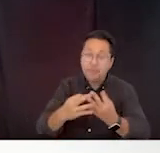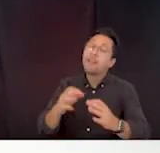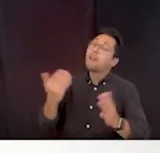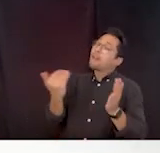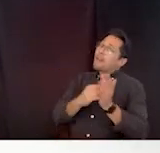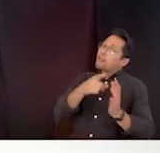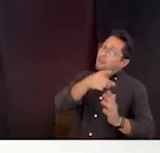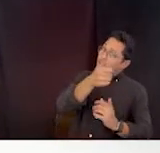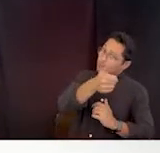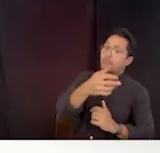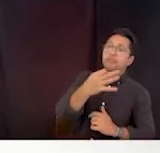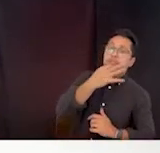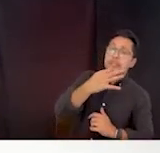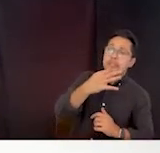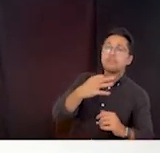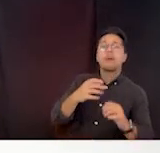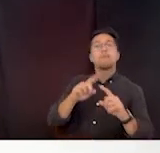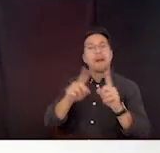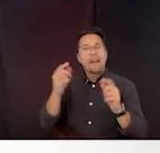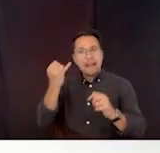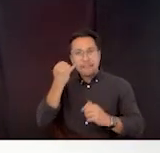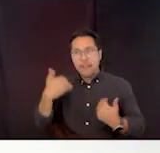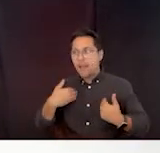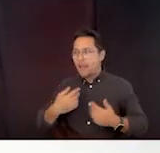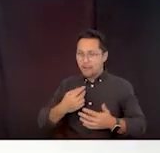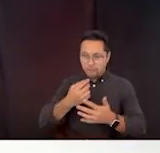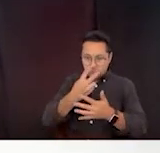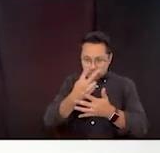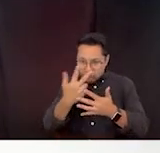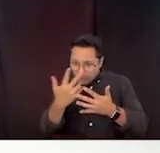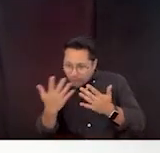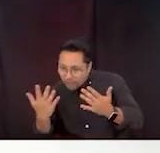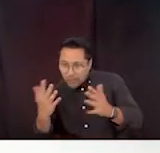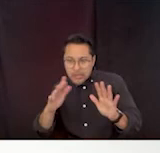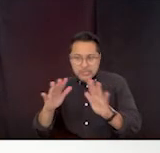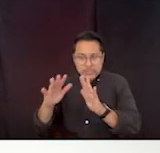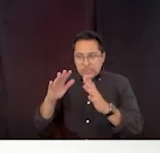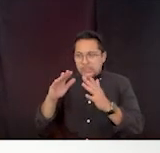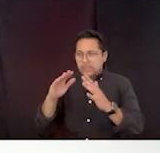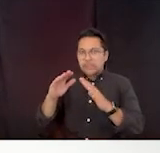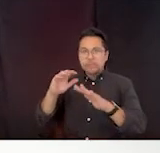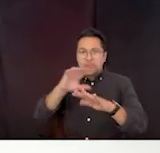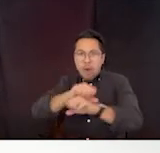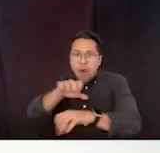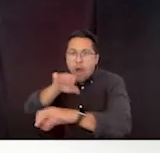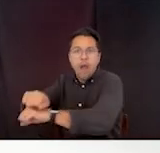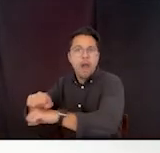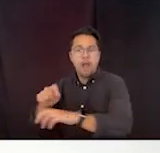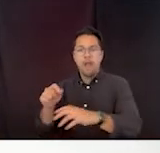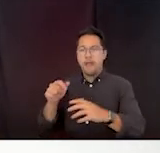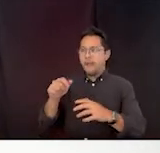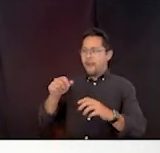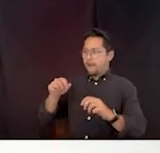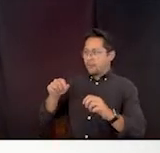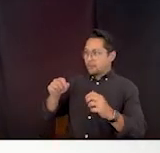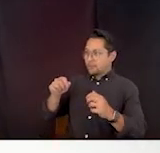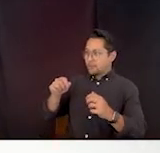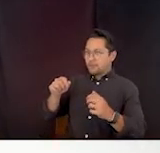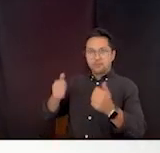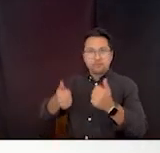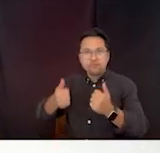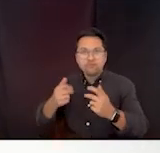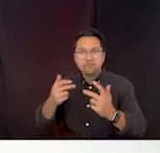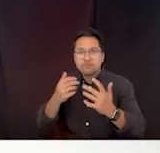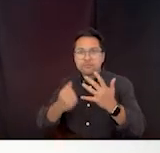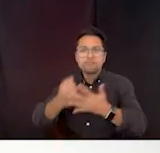for your family. But when you have 2 or 3 things lined up, you kind of have to decide what's first, what's best, and can we do anything in combination to cut down on stress for